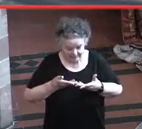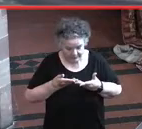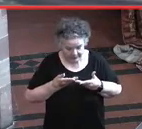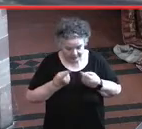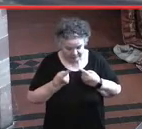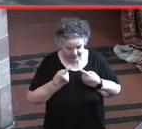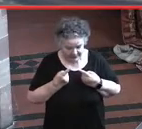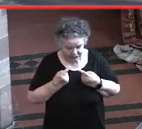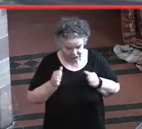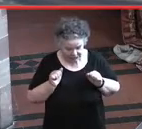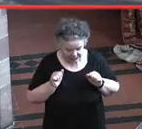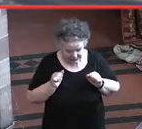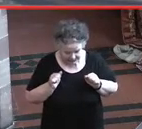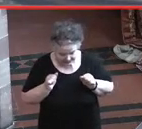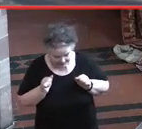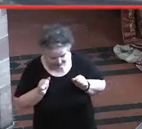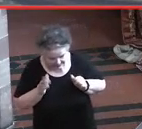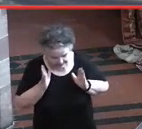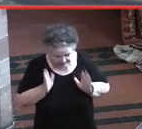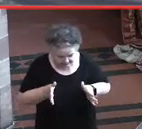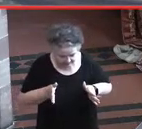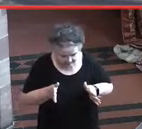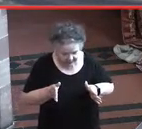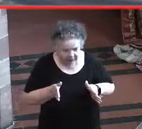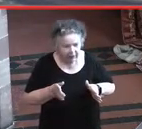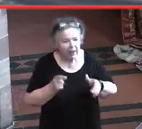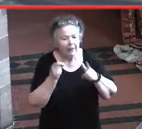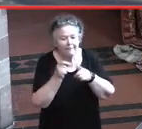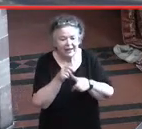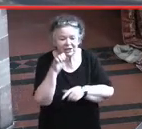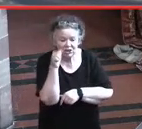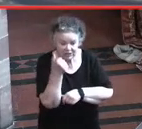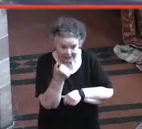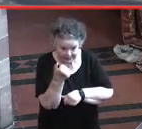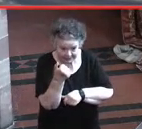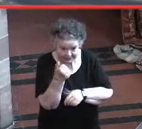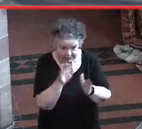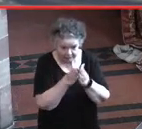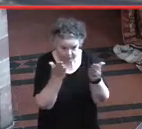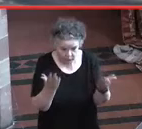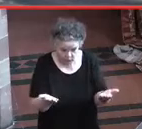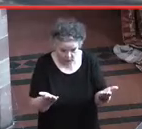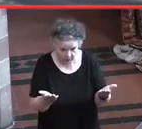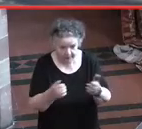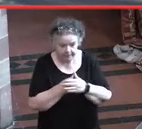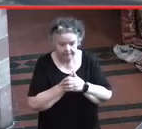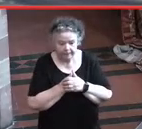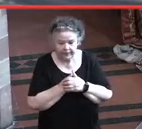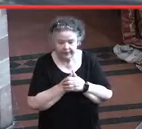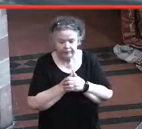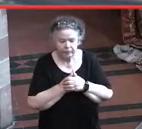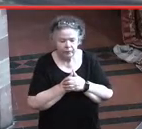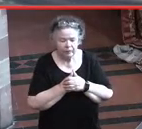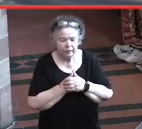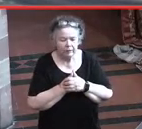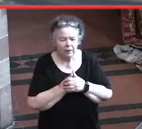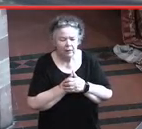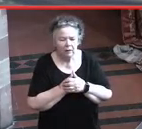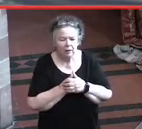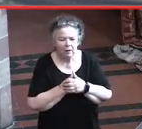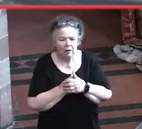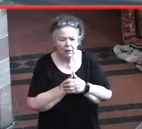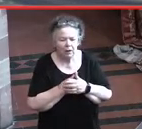don't, he's going to do it for me when he comes in. So on page 6 of your order of service booklet, you'll be asked